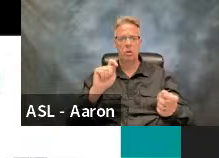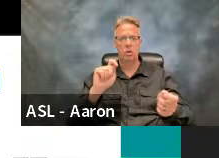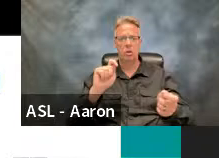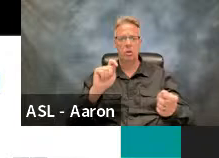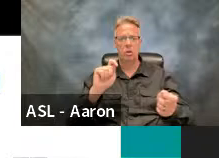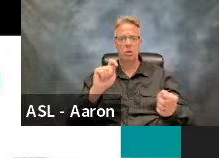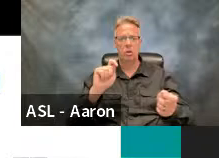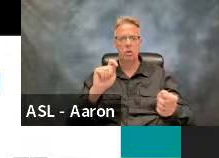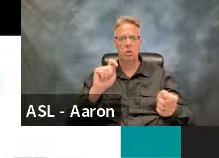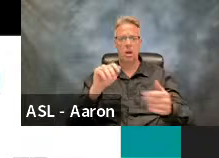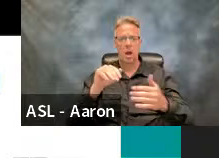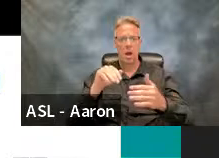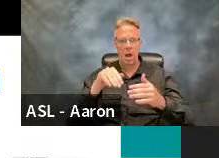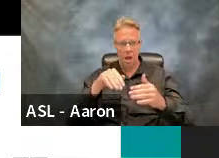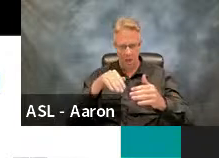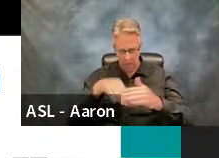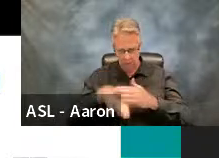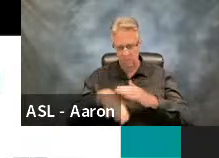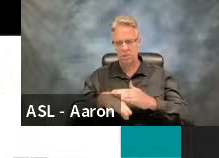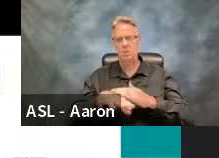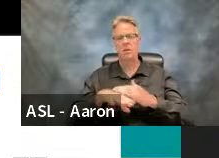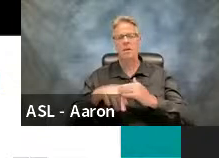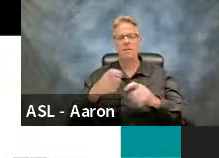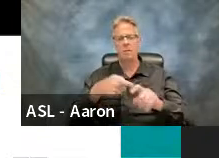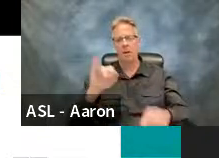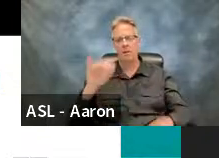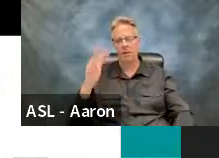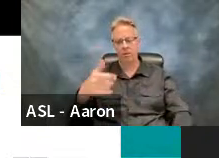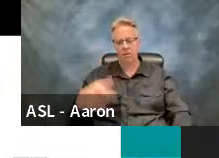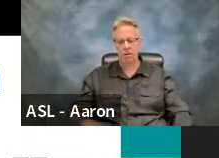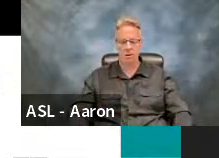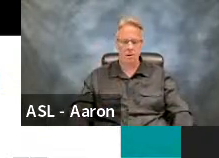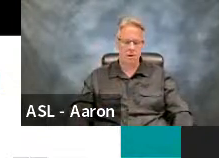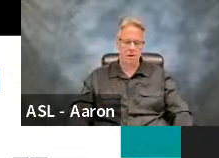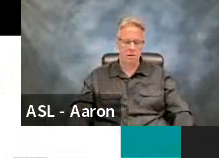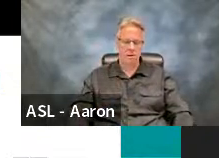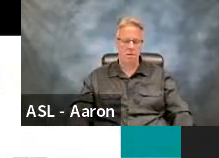being the access point to and from I-5.